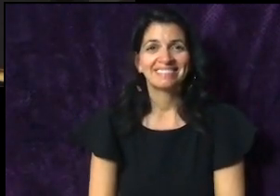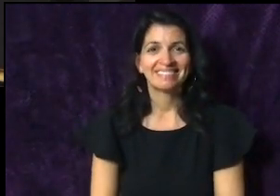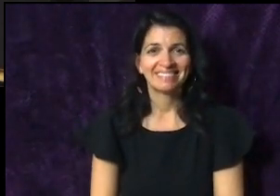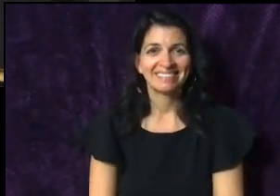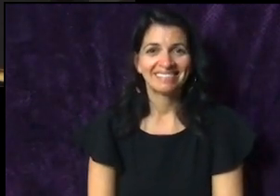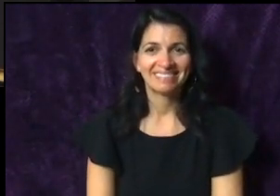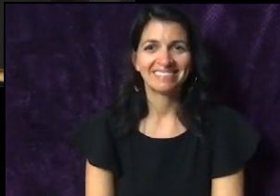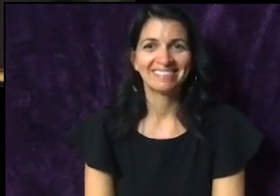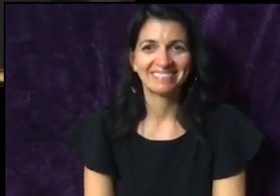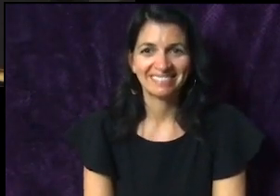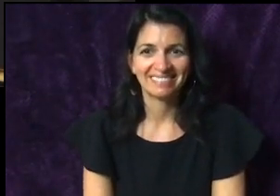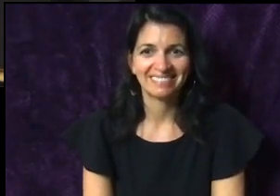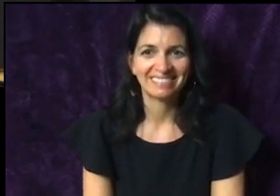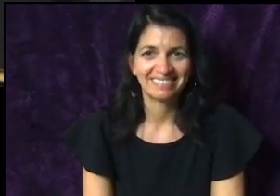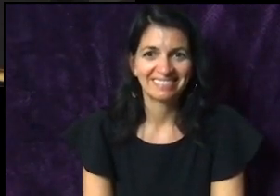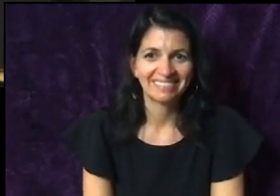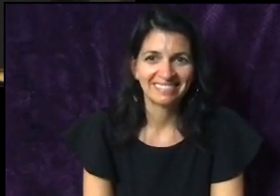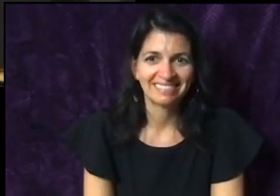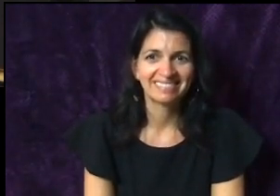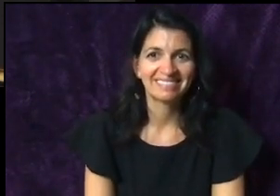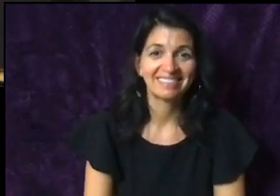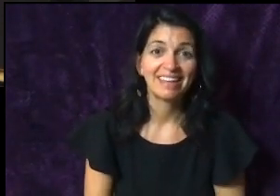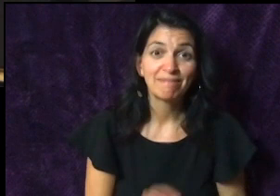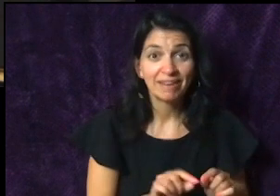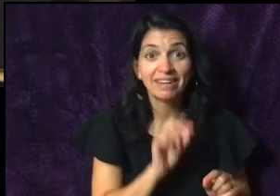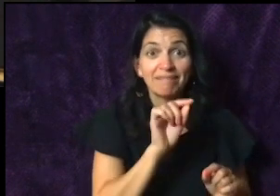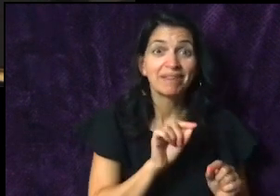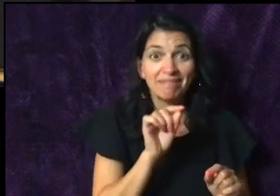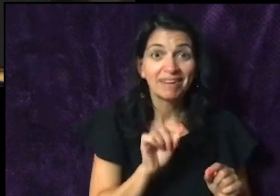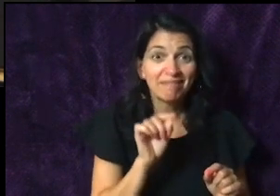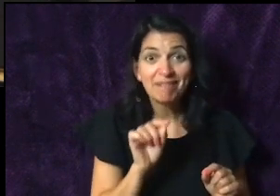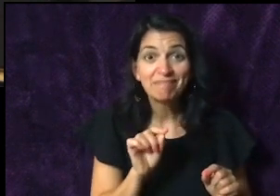ba-da-da-da-da-dum, ba-da-dum, dum, ba-da-dum,